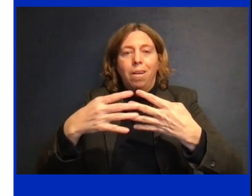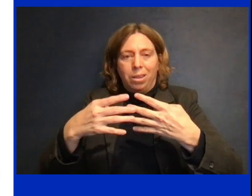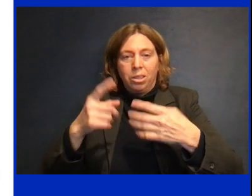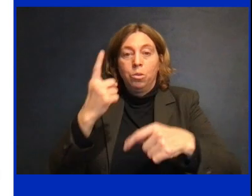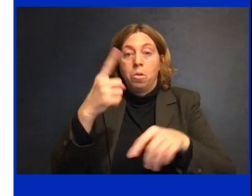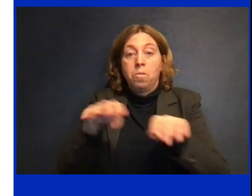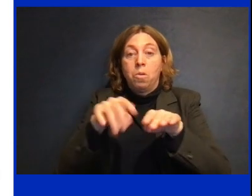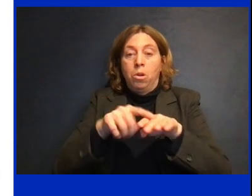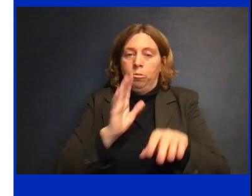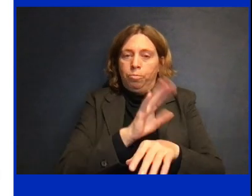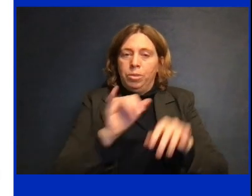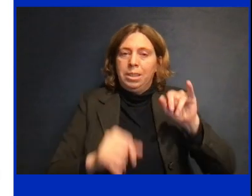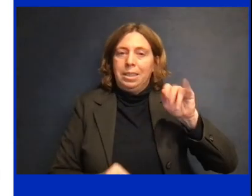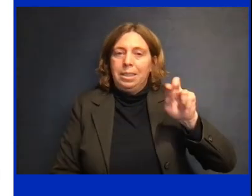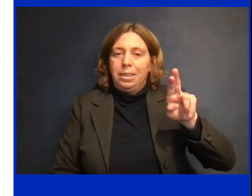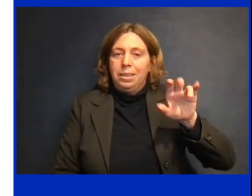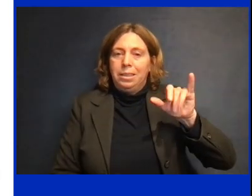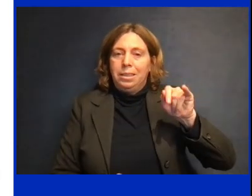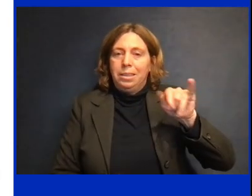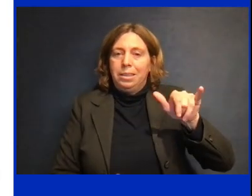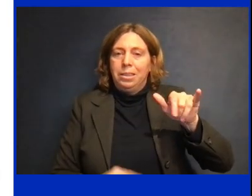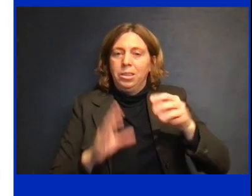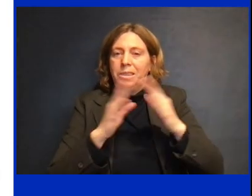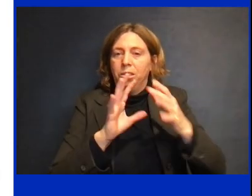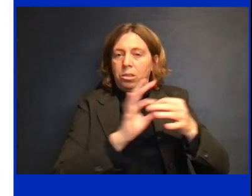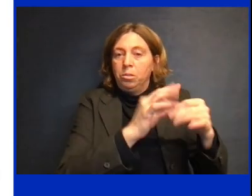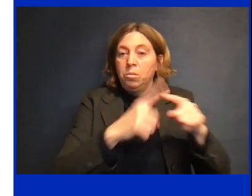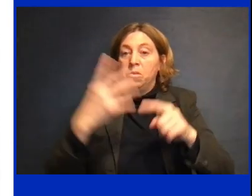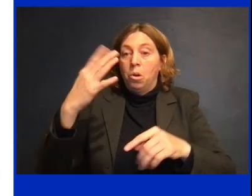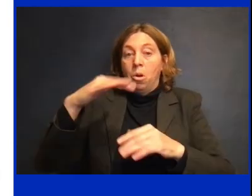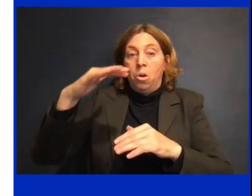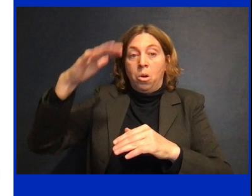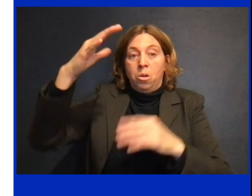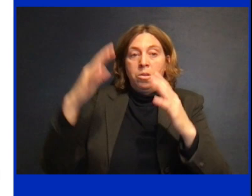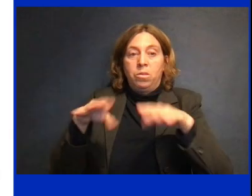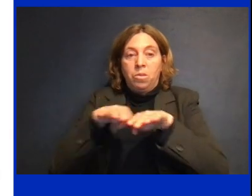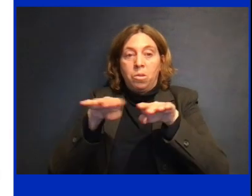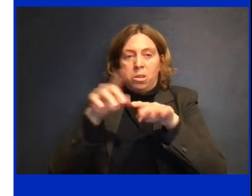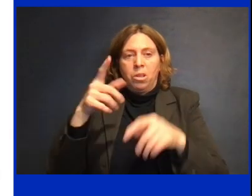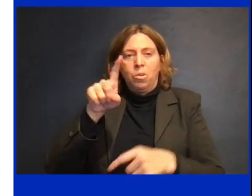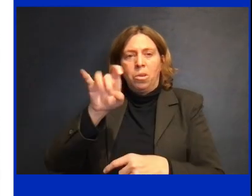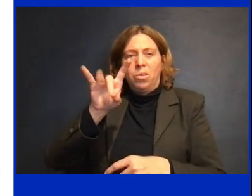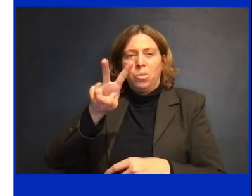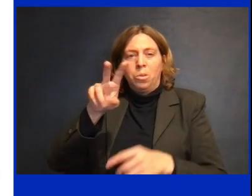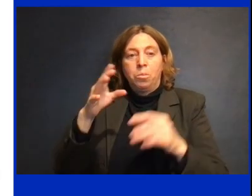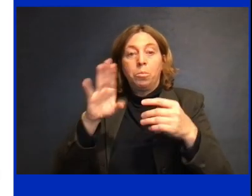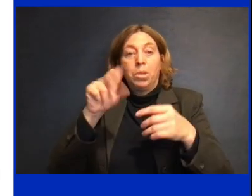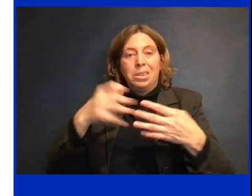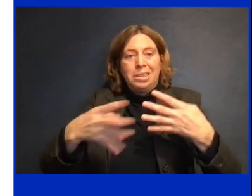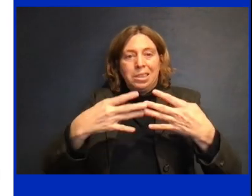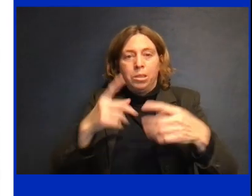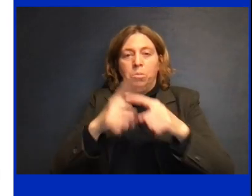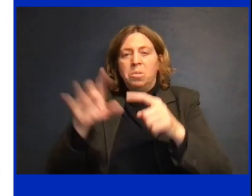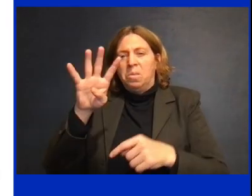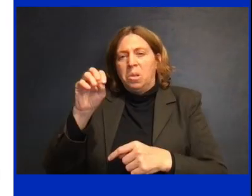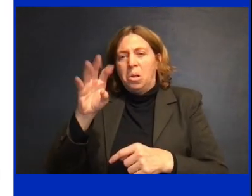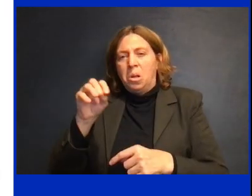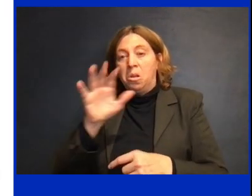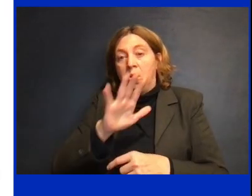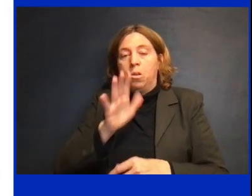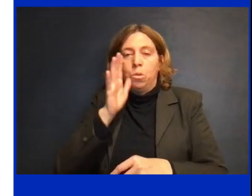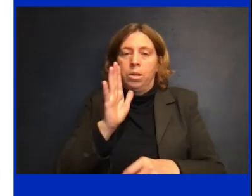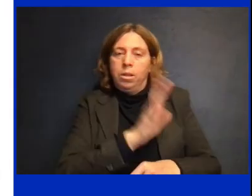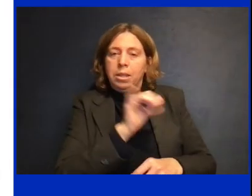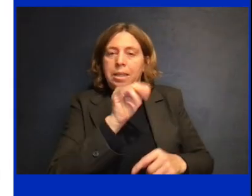gates, 1 floor for intercity buses, and 4 floors for regional commuter buses. 182